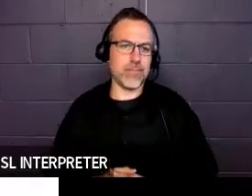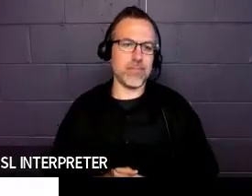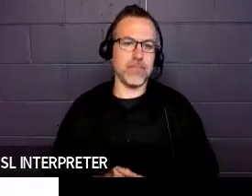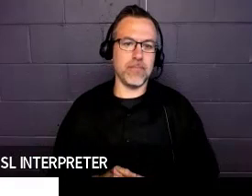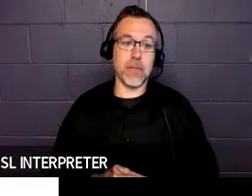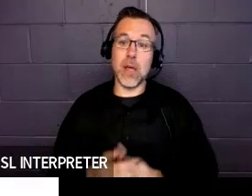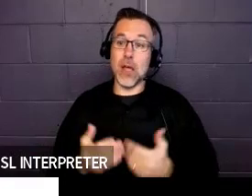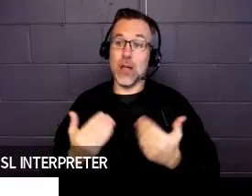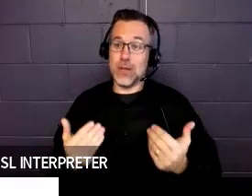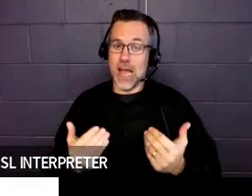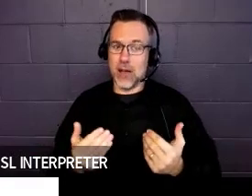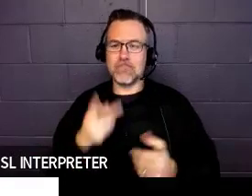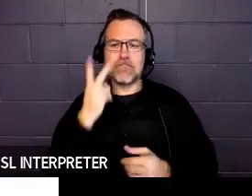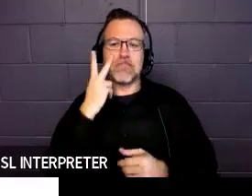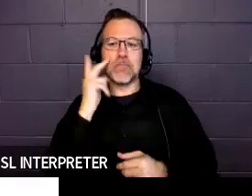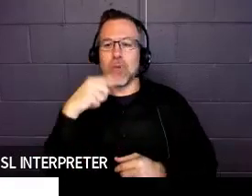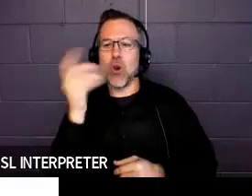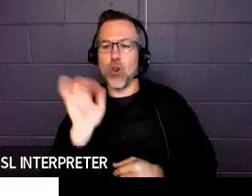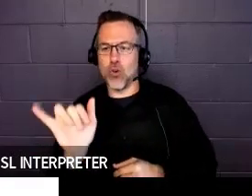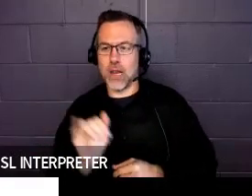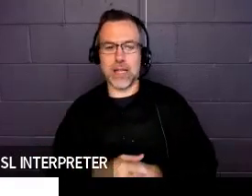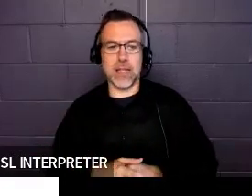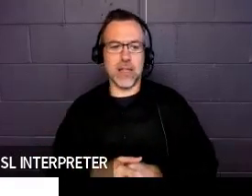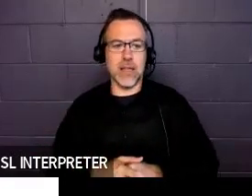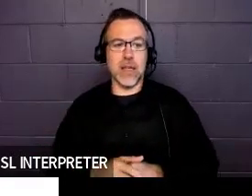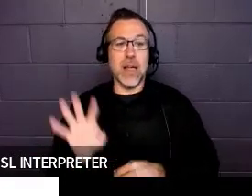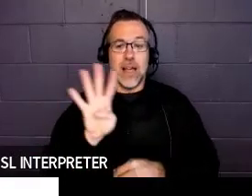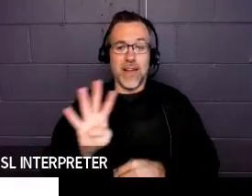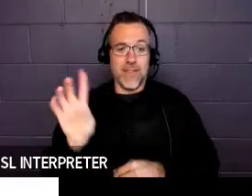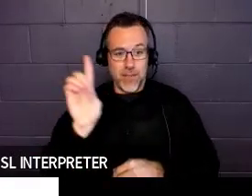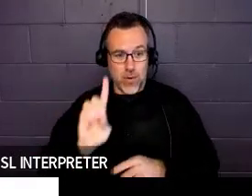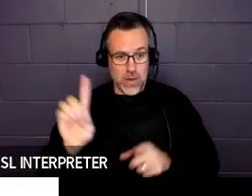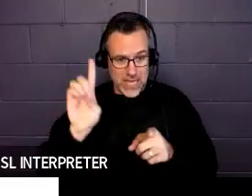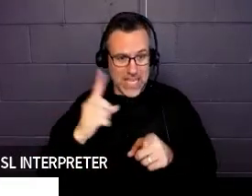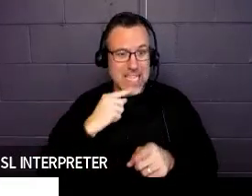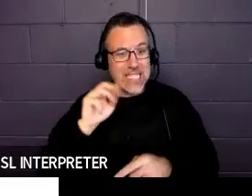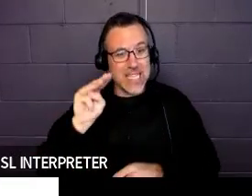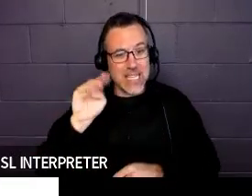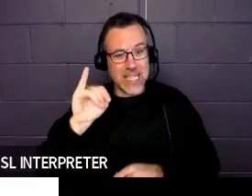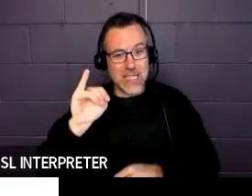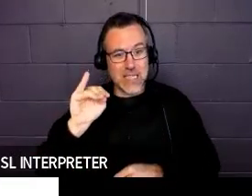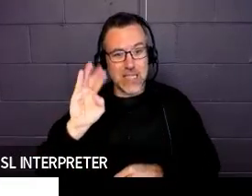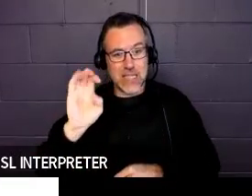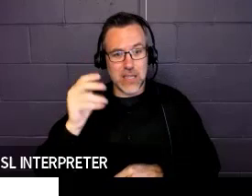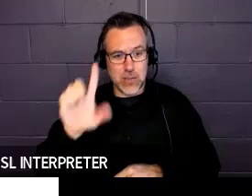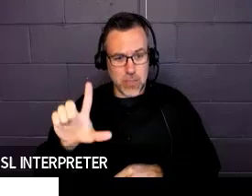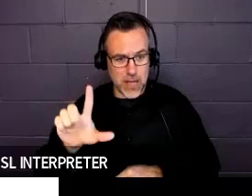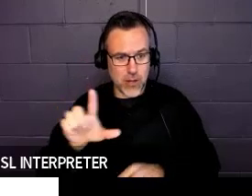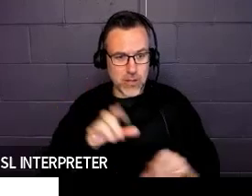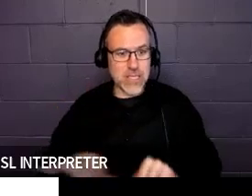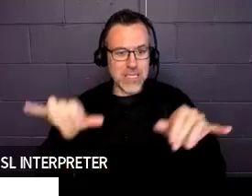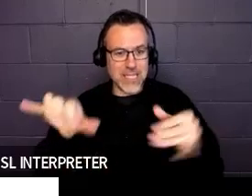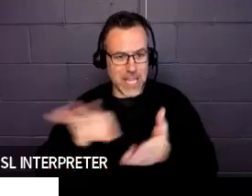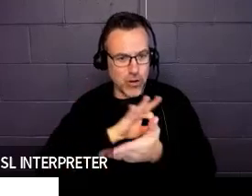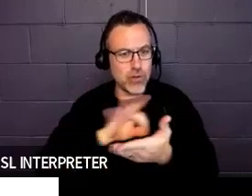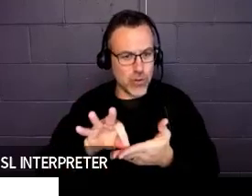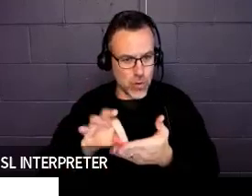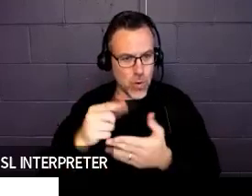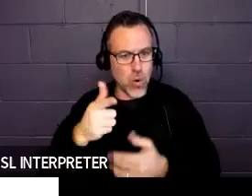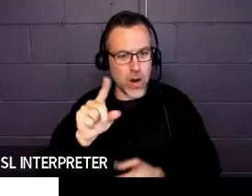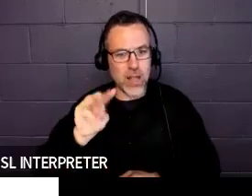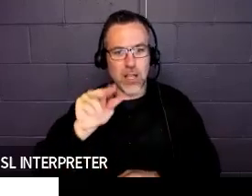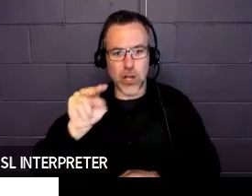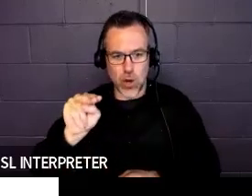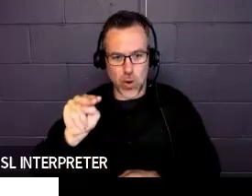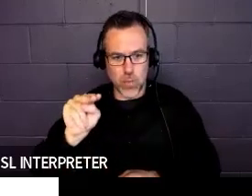Okay, so let's review these ones. So in 4D, we have Michael's standard score on the Goldman-Fristo evaluation showed errors